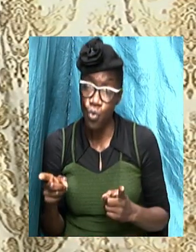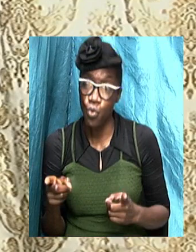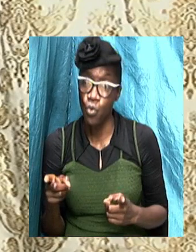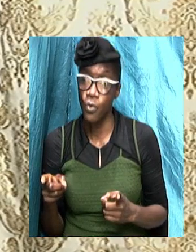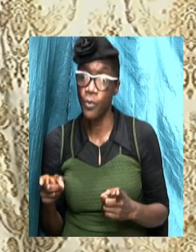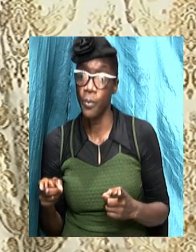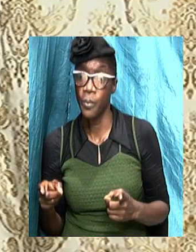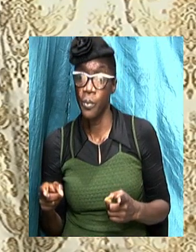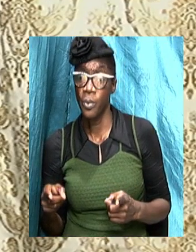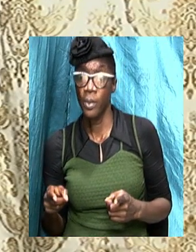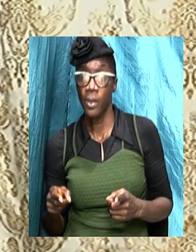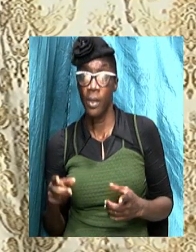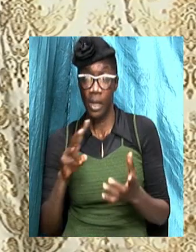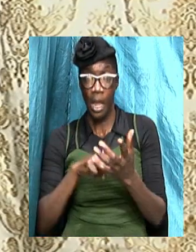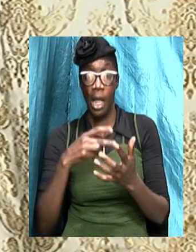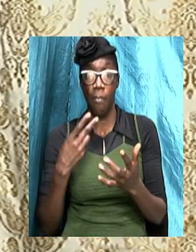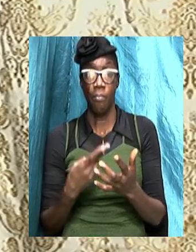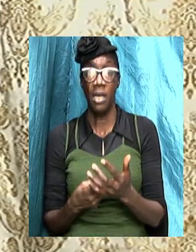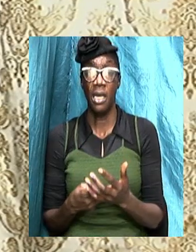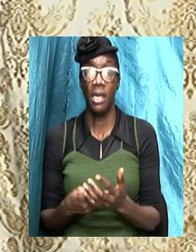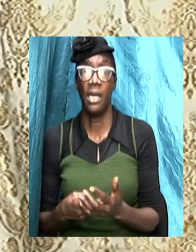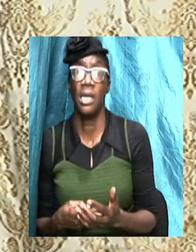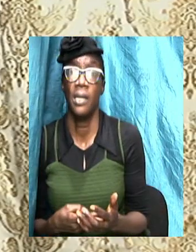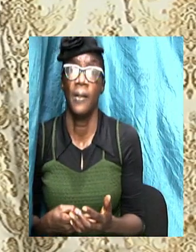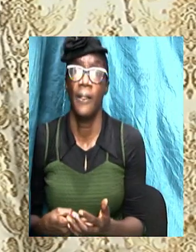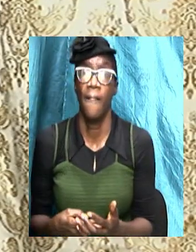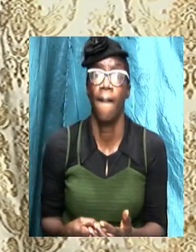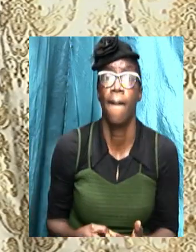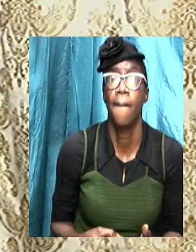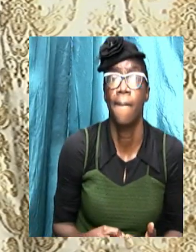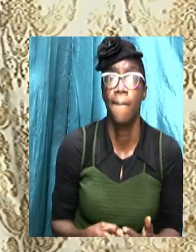in other words let us look at the scripture